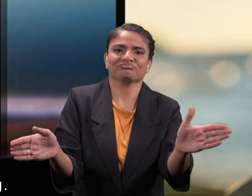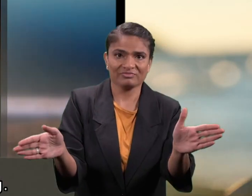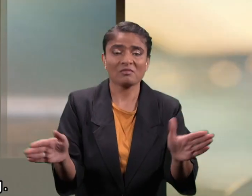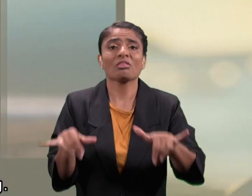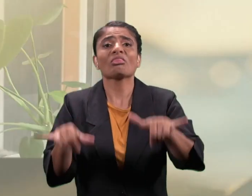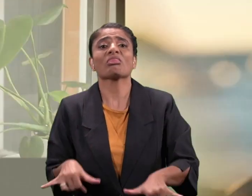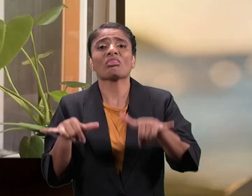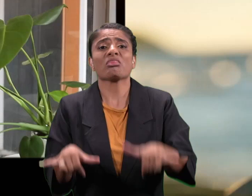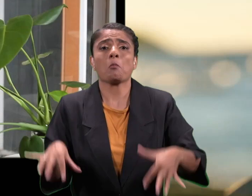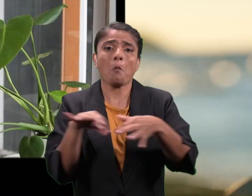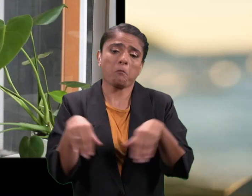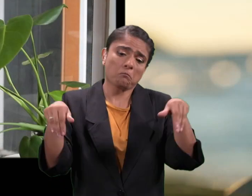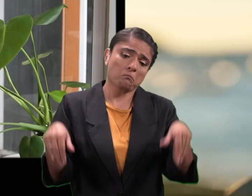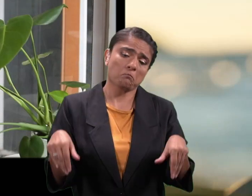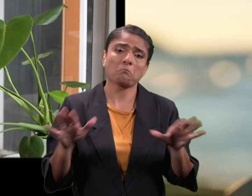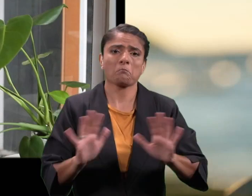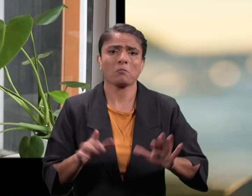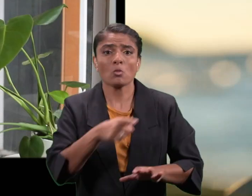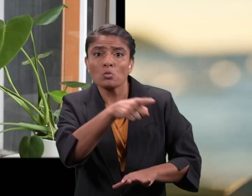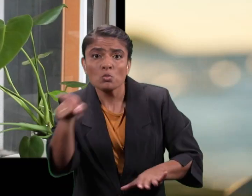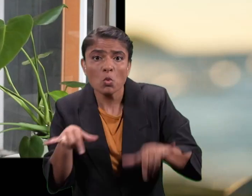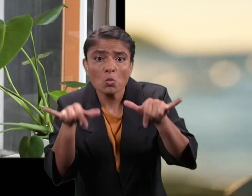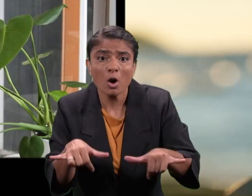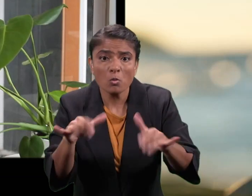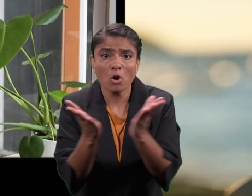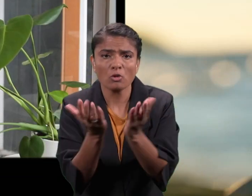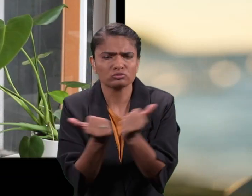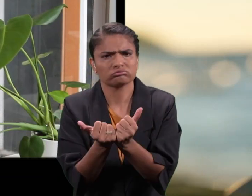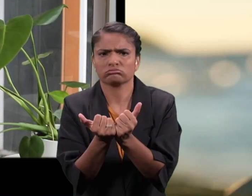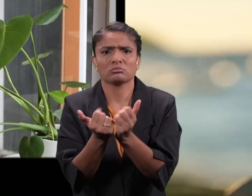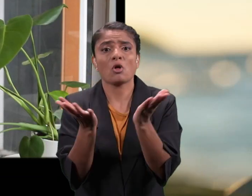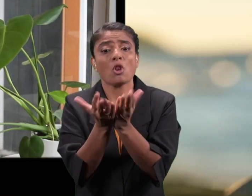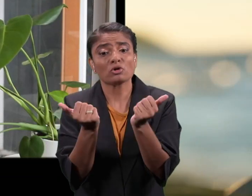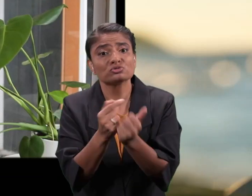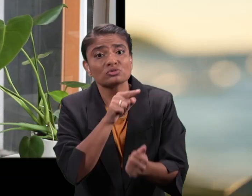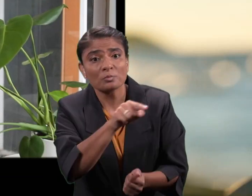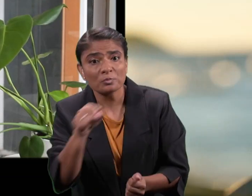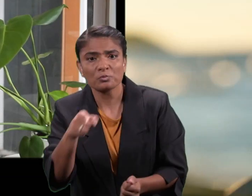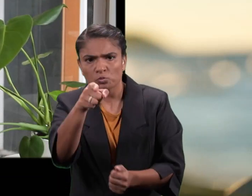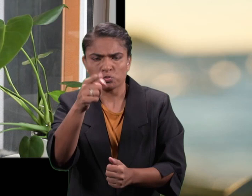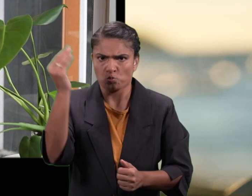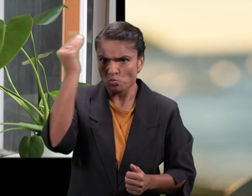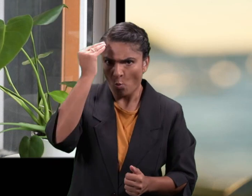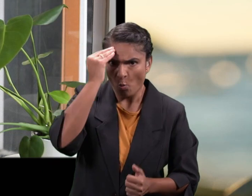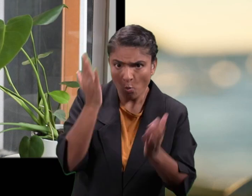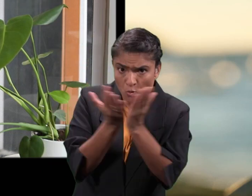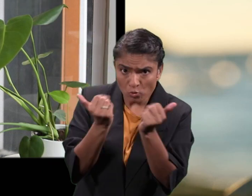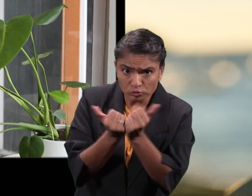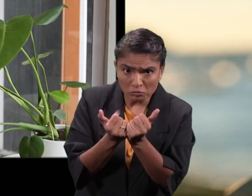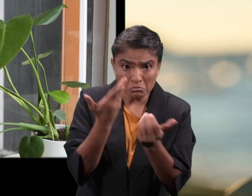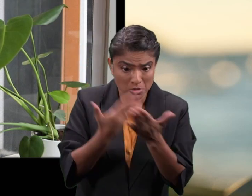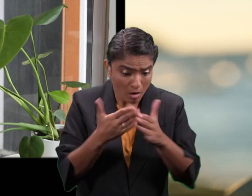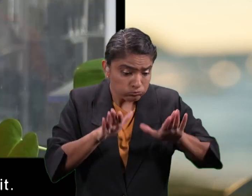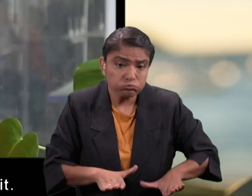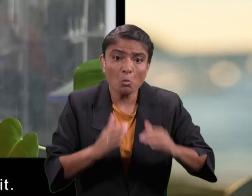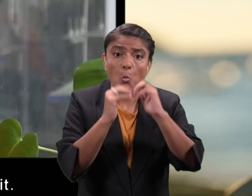doing nothing, waiting for learnerships to come and stuff like that. Some learnerships, you know about learnerships, you do them while you